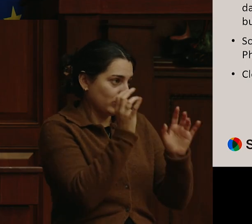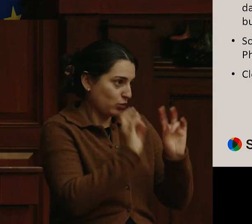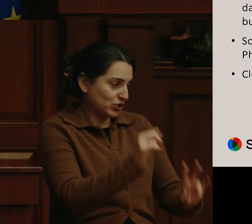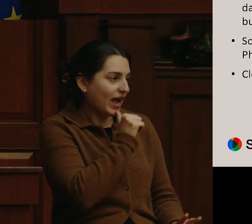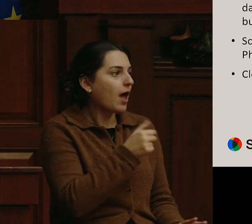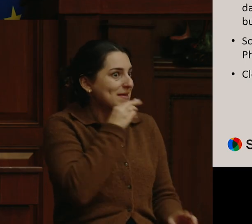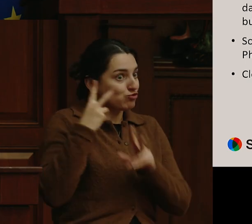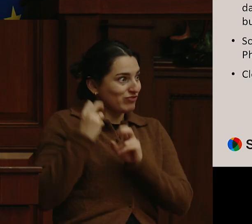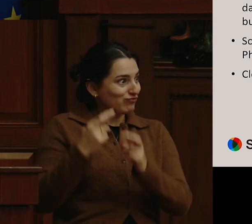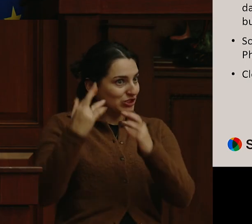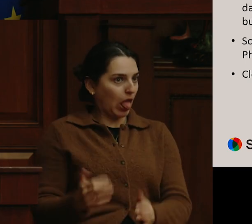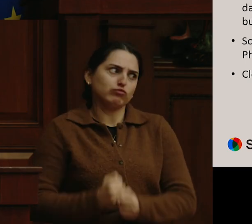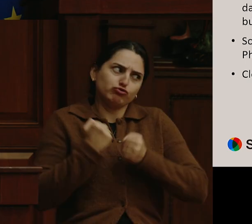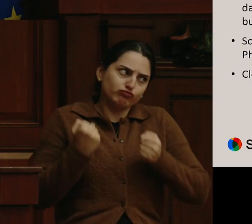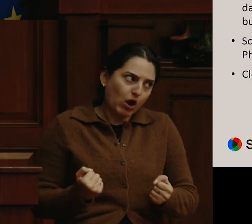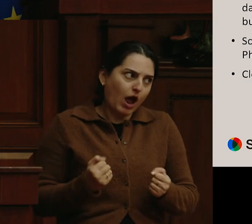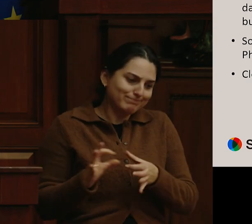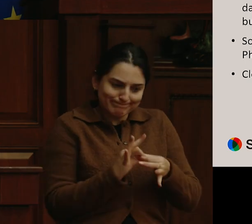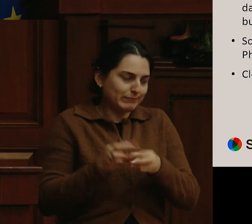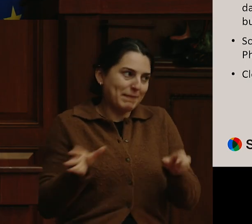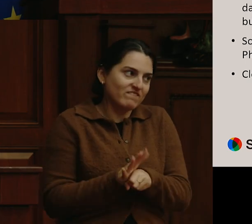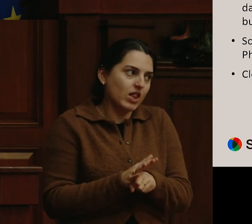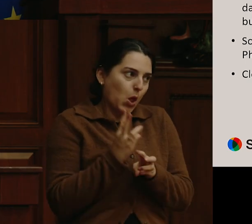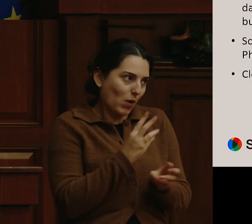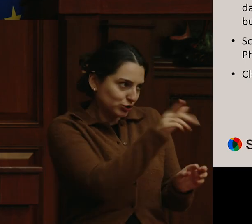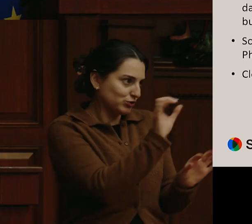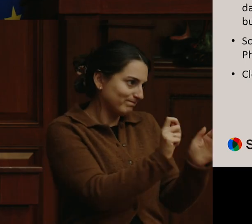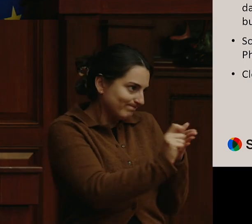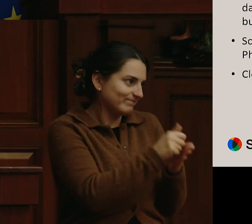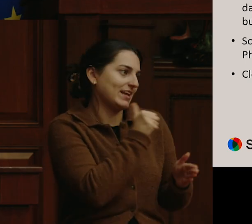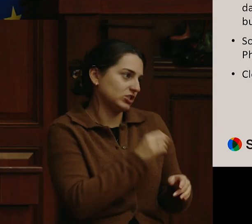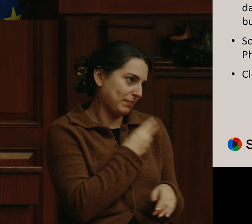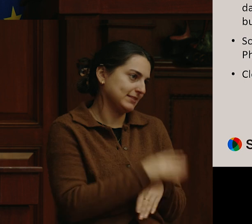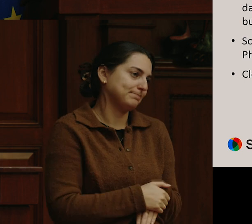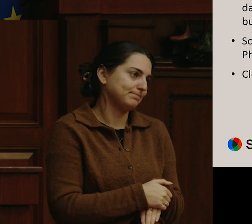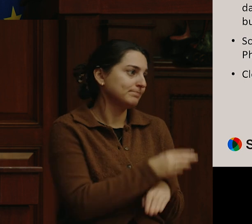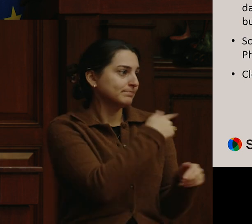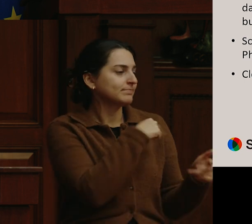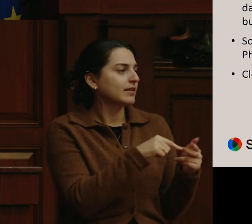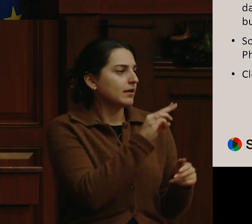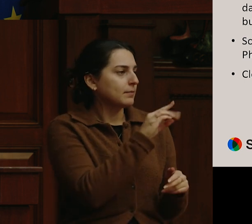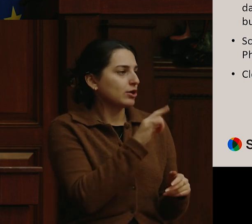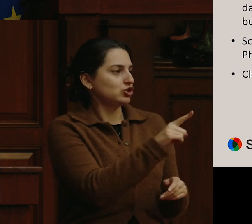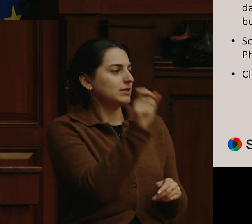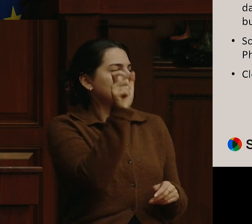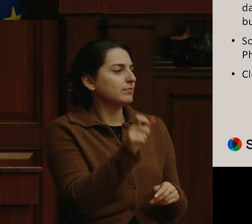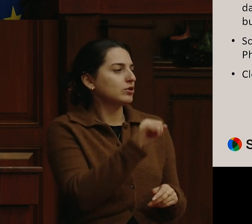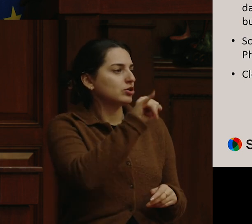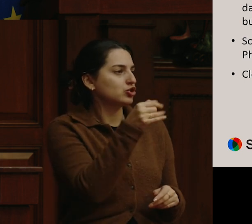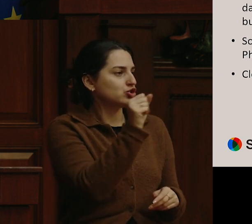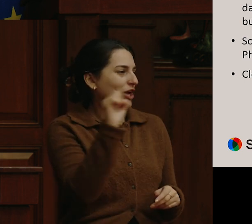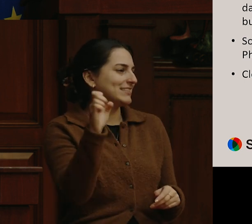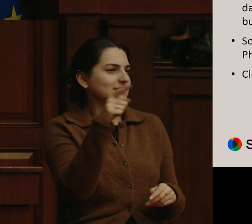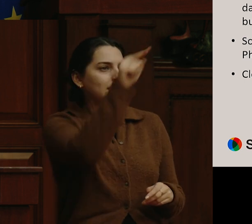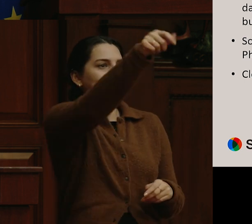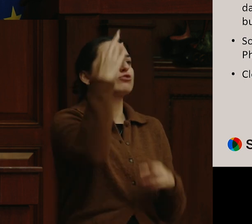research findings stronger and more powerful. So, and we have our PhD scholar Jessica Bennett at